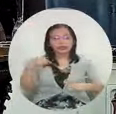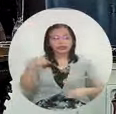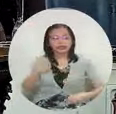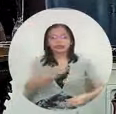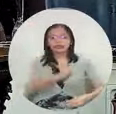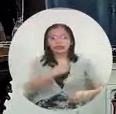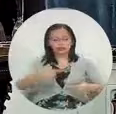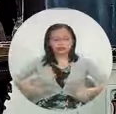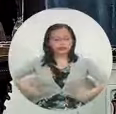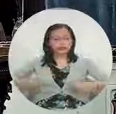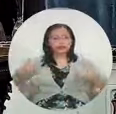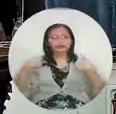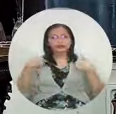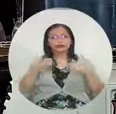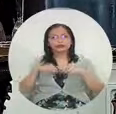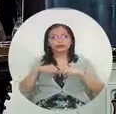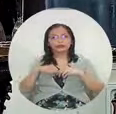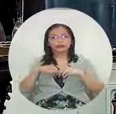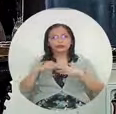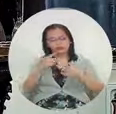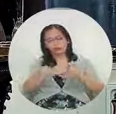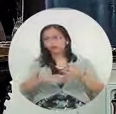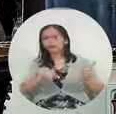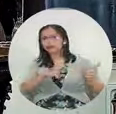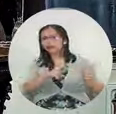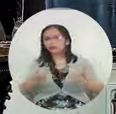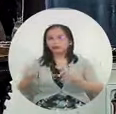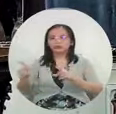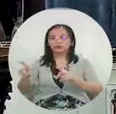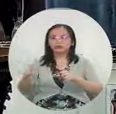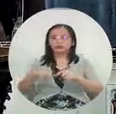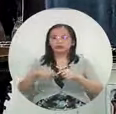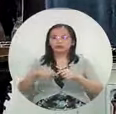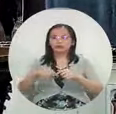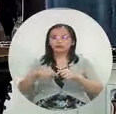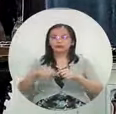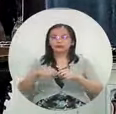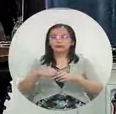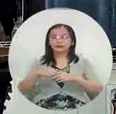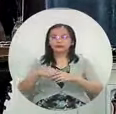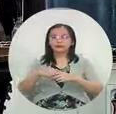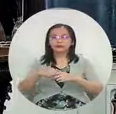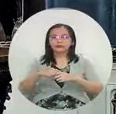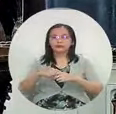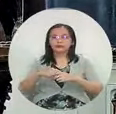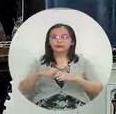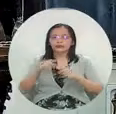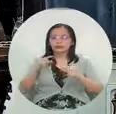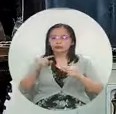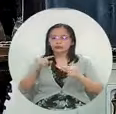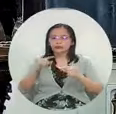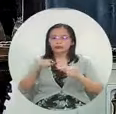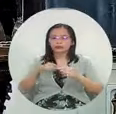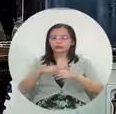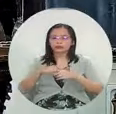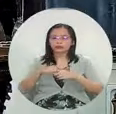Mag-guide nato sa pamilya. Okay? Mauni ang mag-guide nato kung maminyo ta.